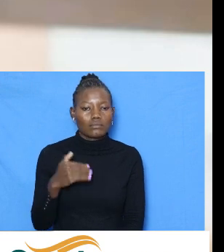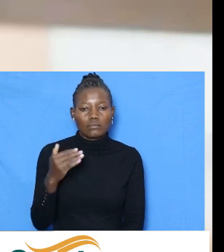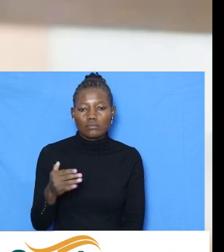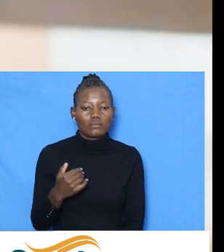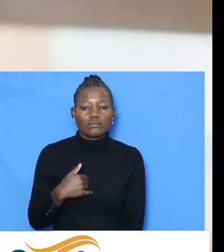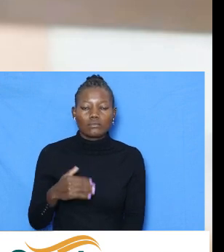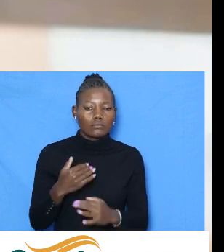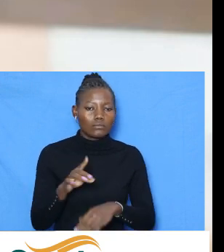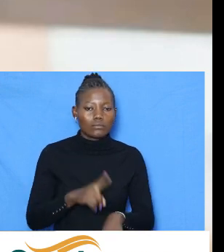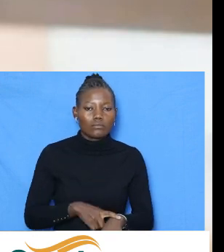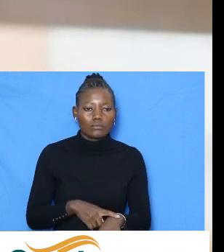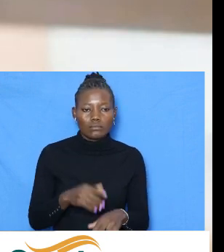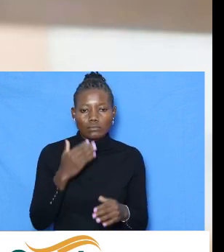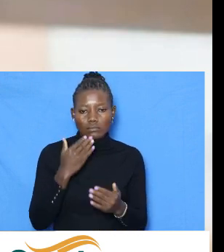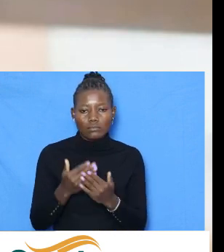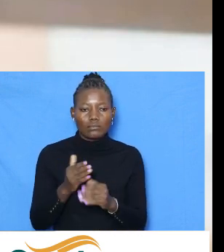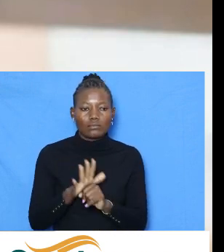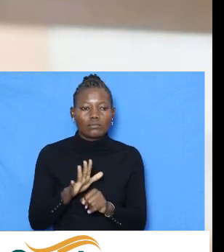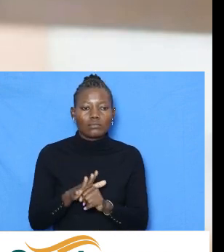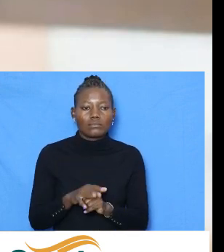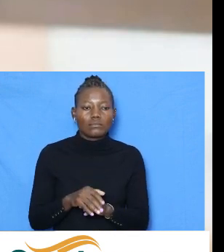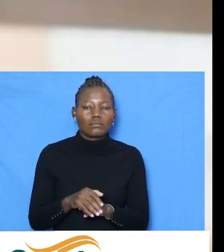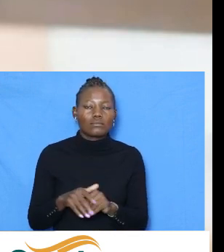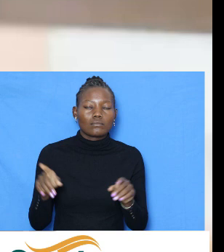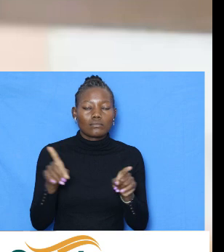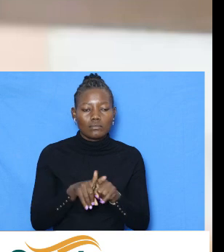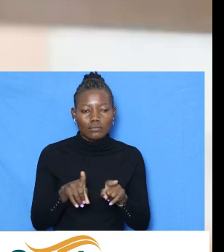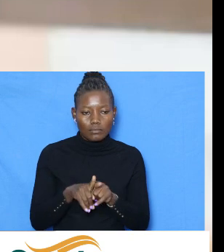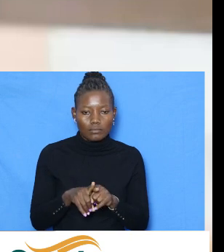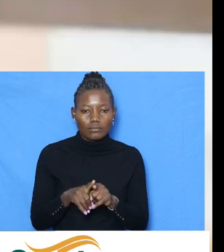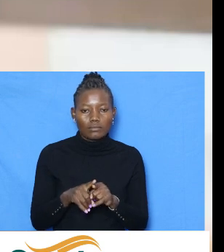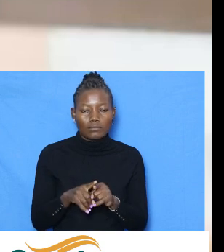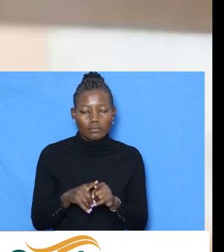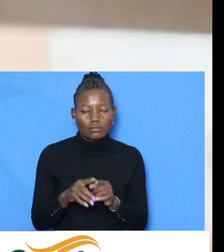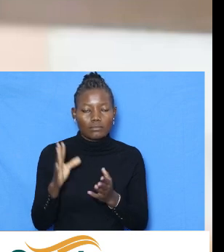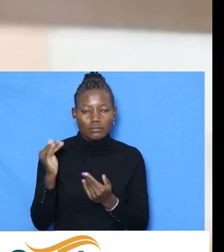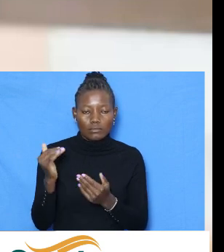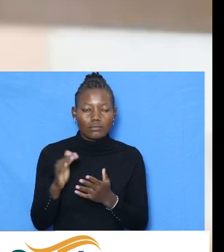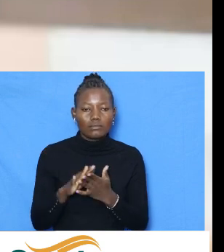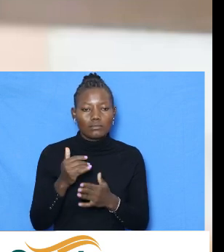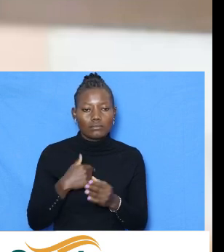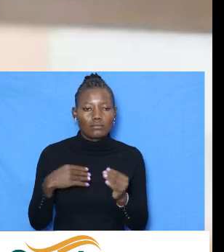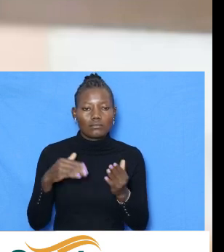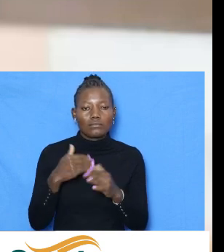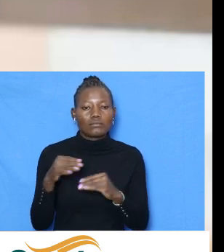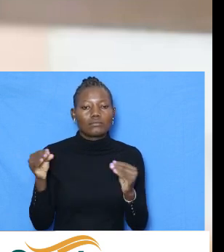time. And Thank you so much for having me as well. Looking forward to the next session.